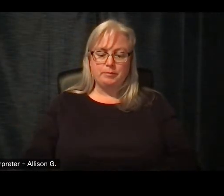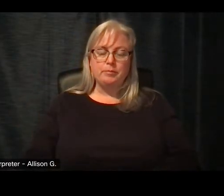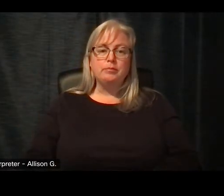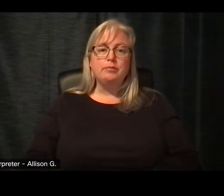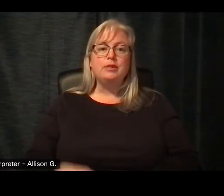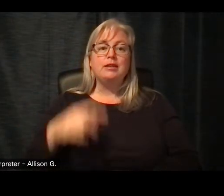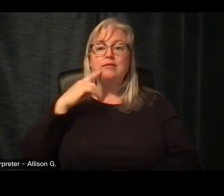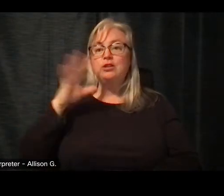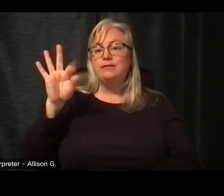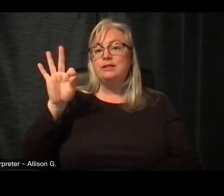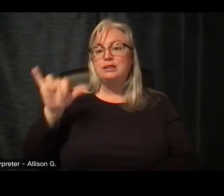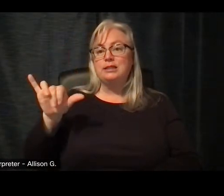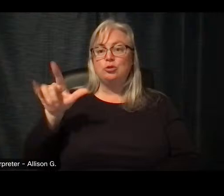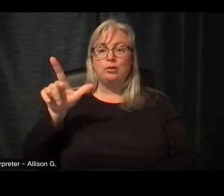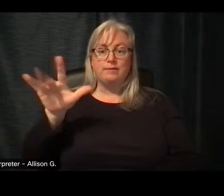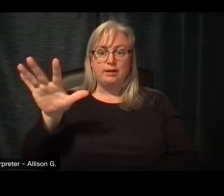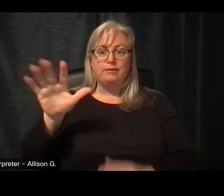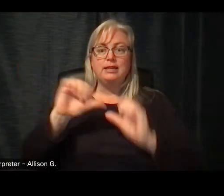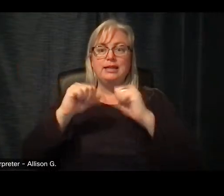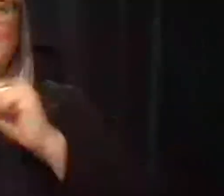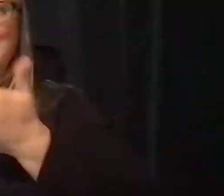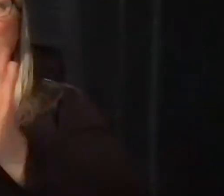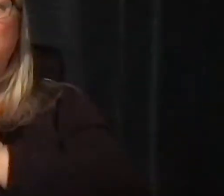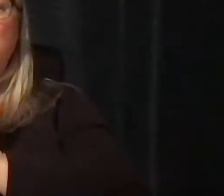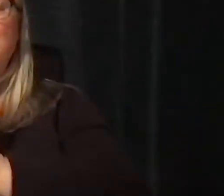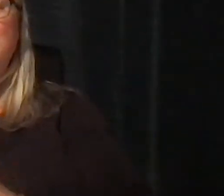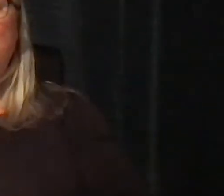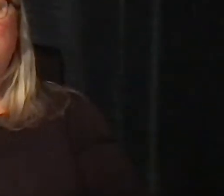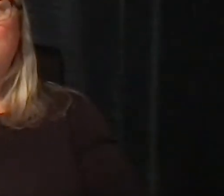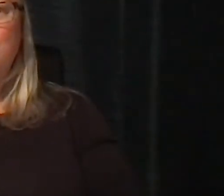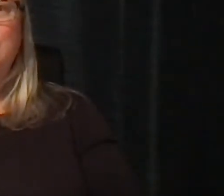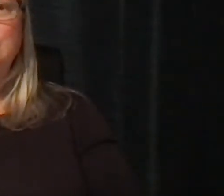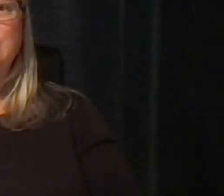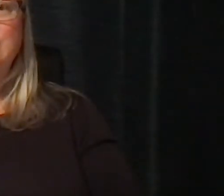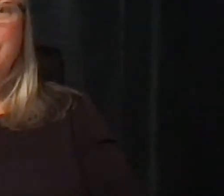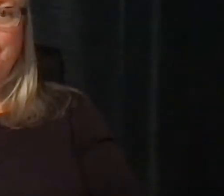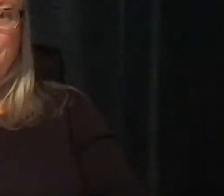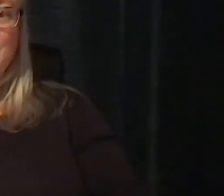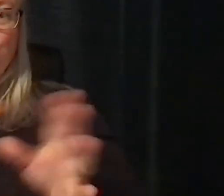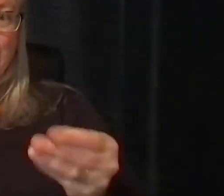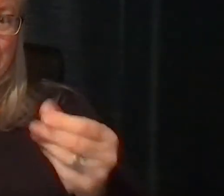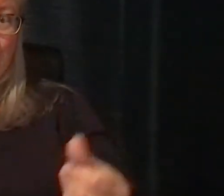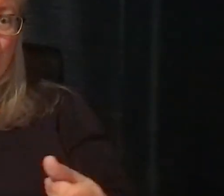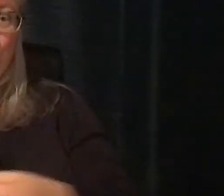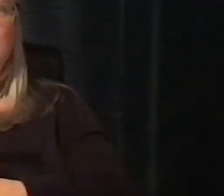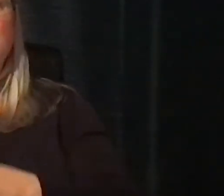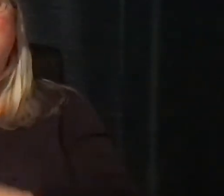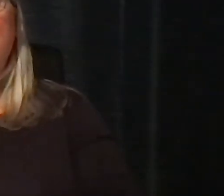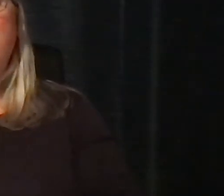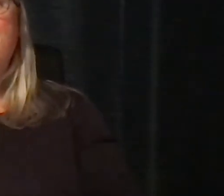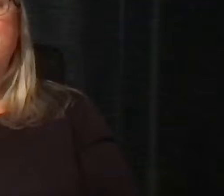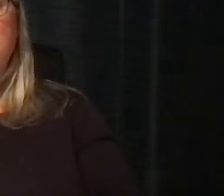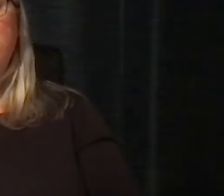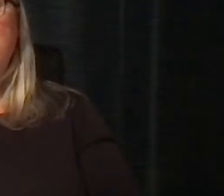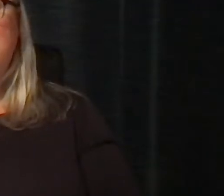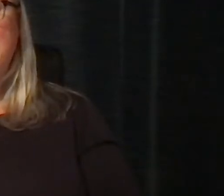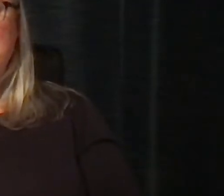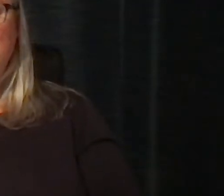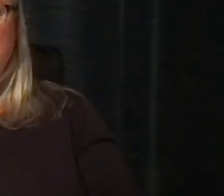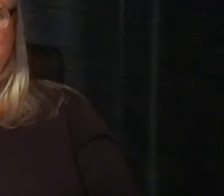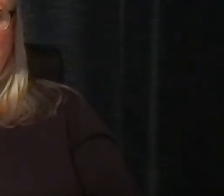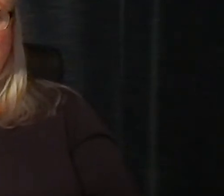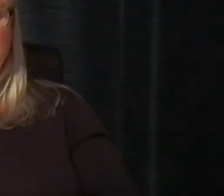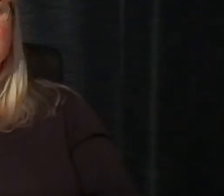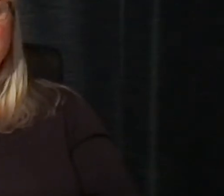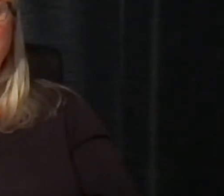So for fiscal year 25, the agency is requesting about $1.7 million in expenditures, including about $1 million from the state general fund. This is for